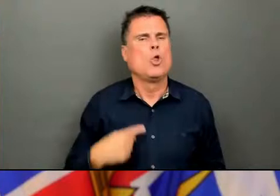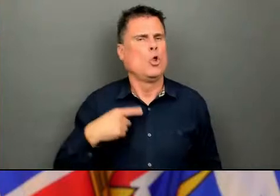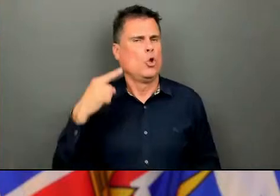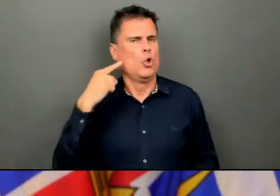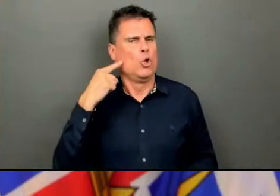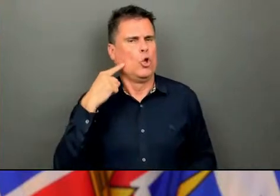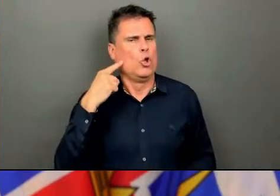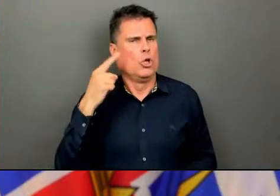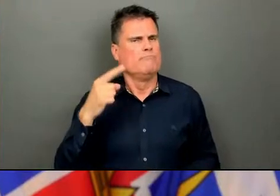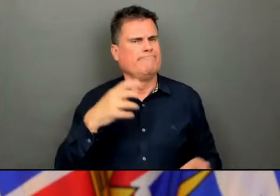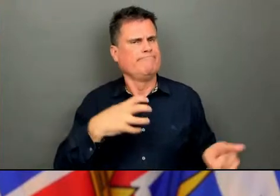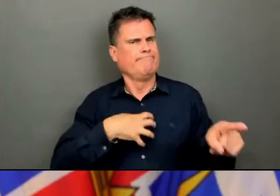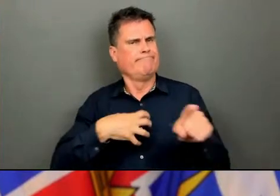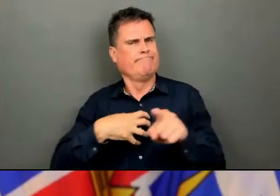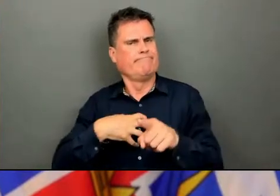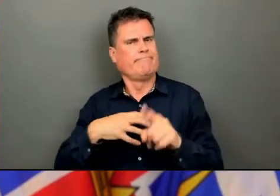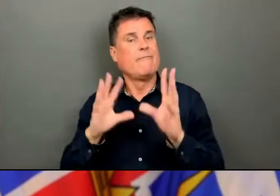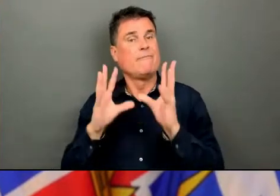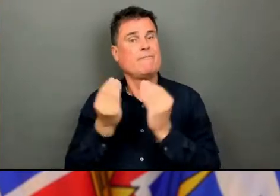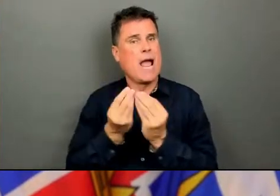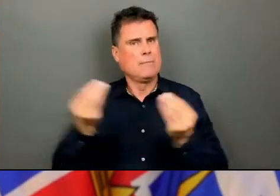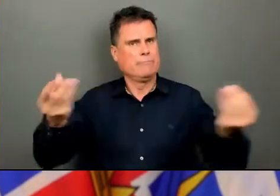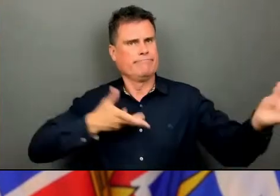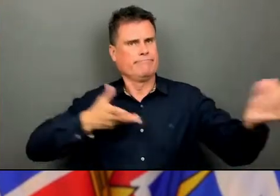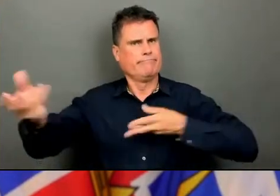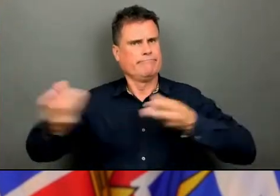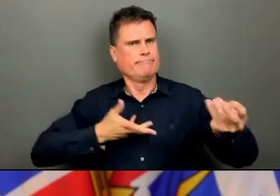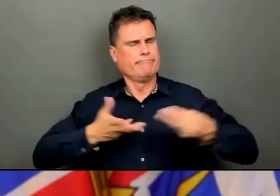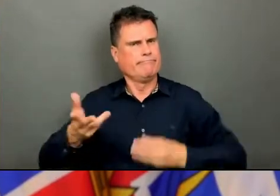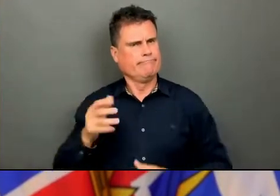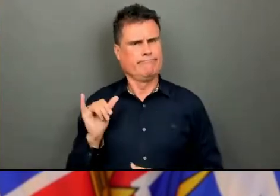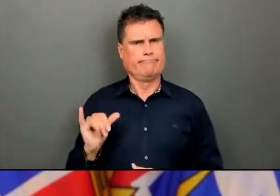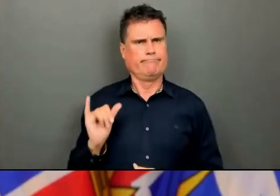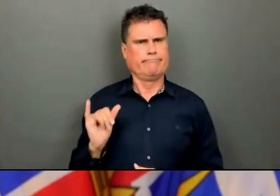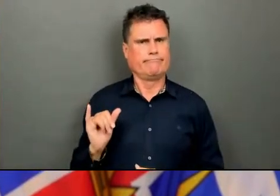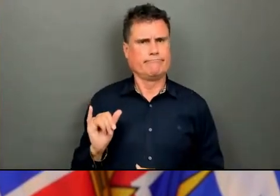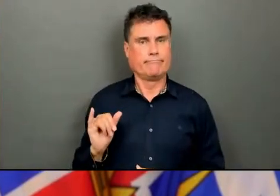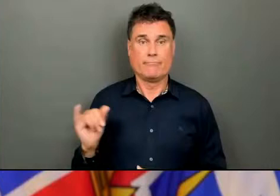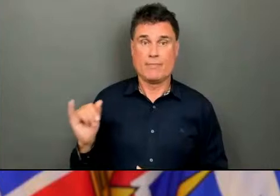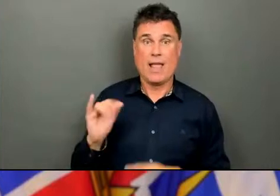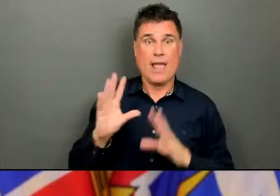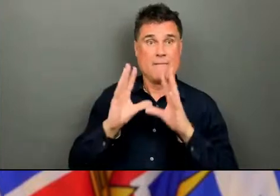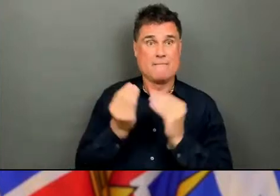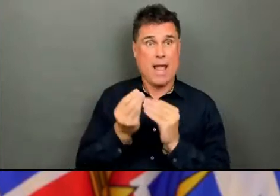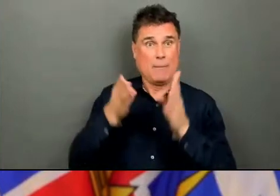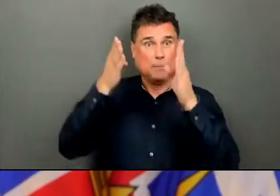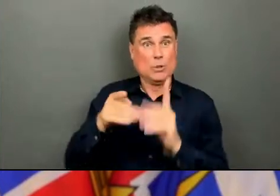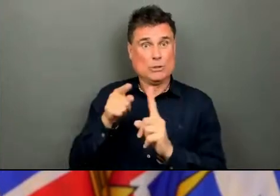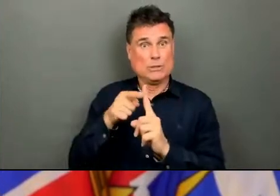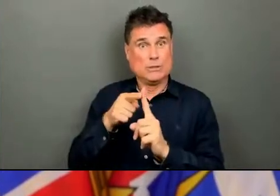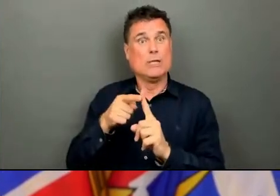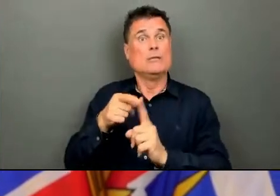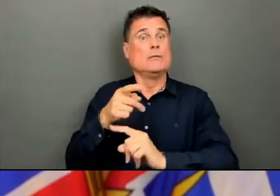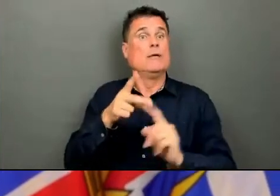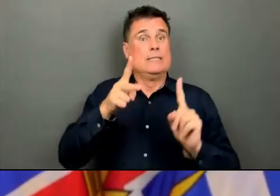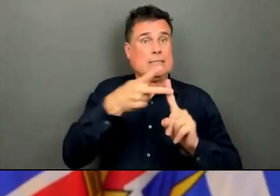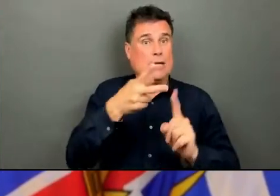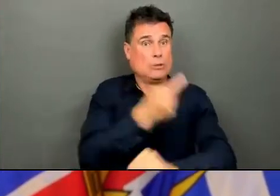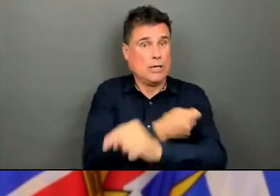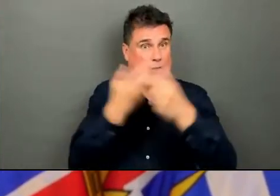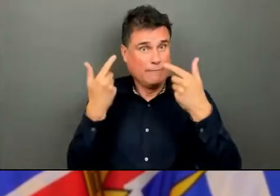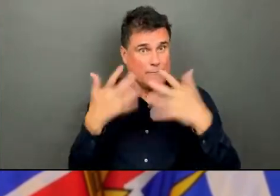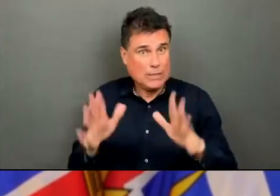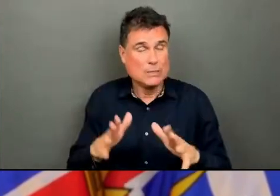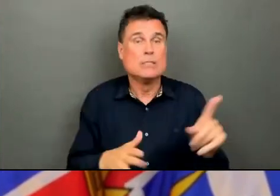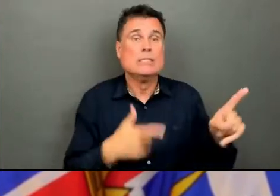hearing from families is that, so the family member is double vaccinated, the senior is double vaccinated, and